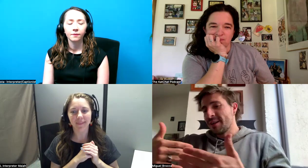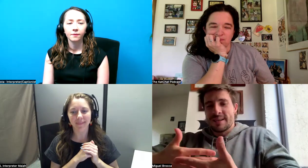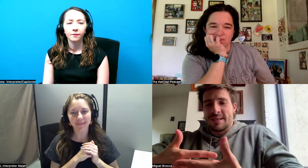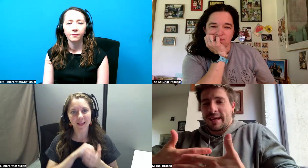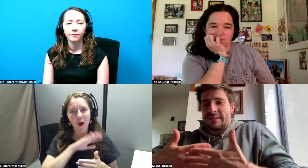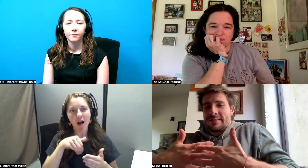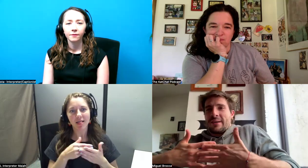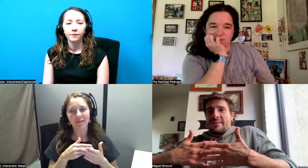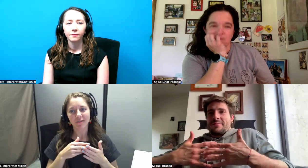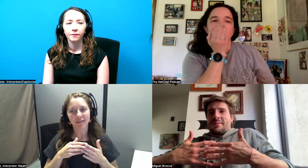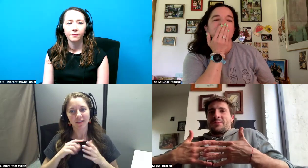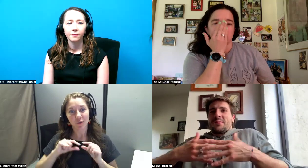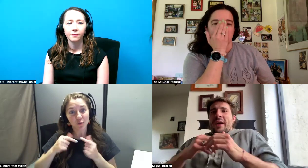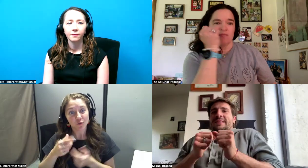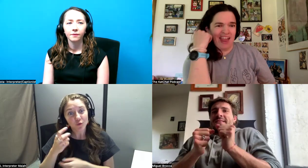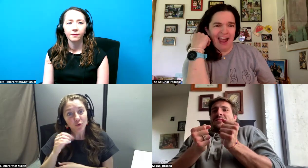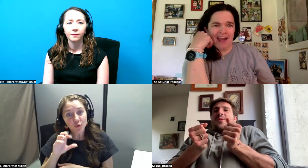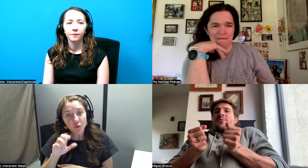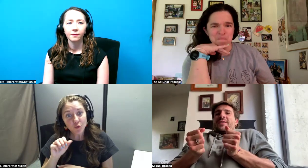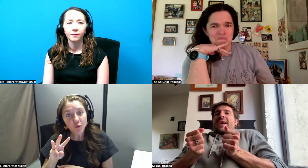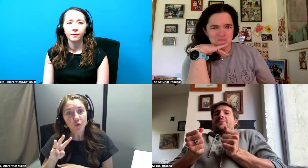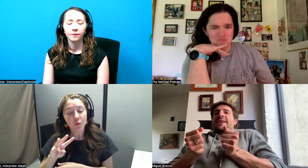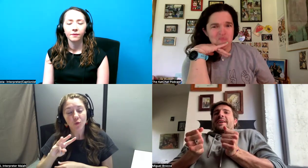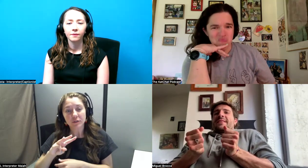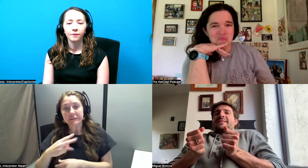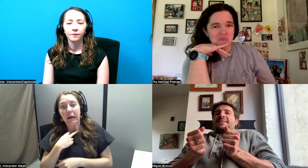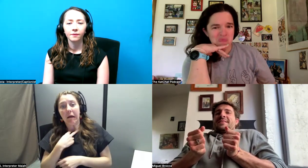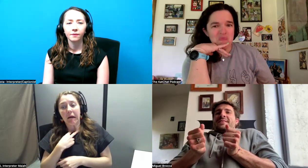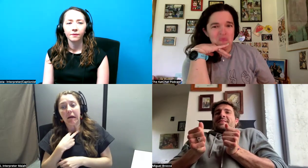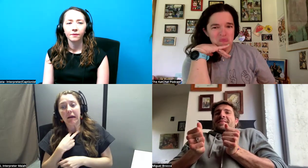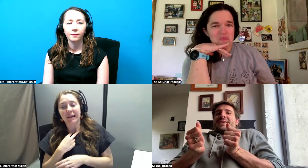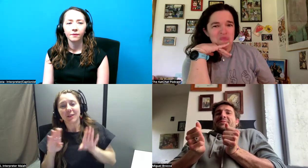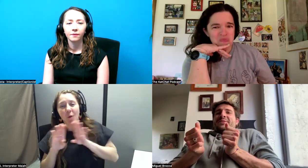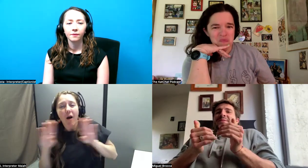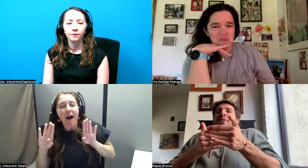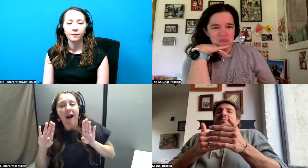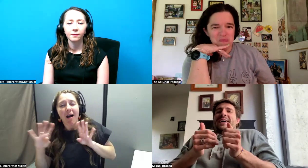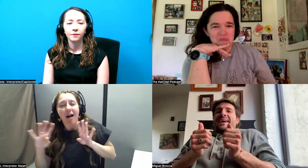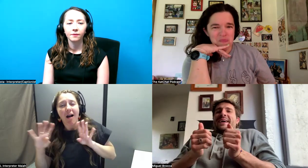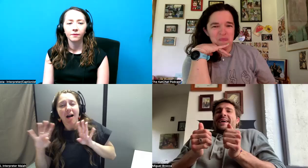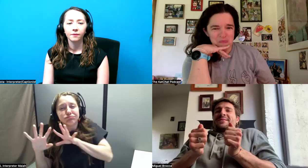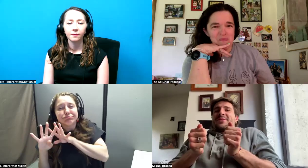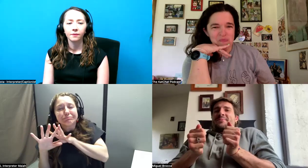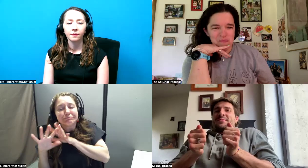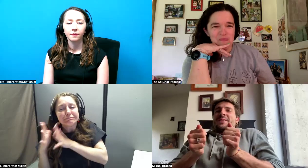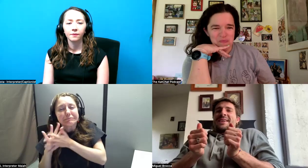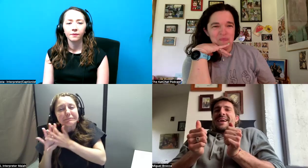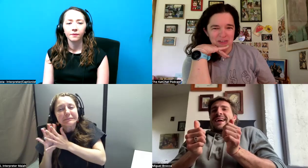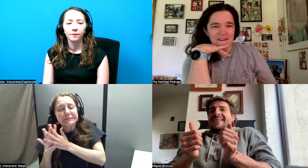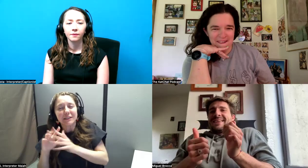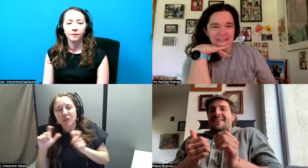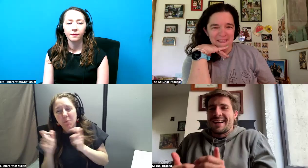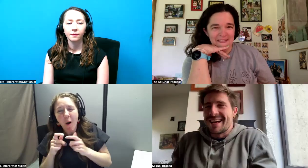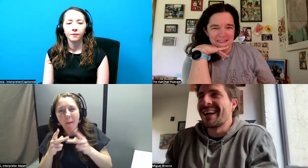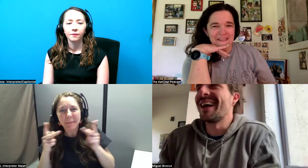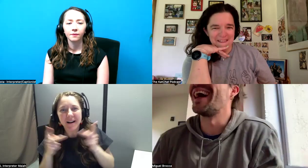were like stuck with their backs against the Yeah. wall with the camera like this, like a very small place for them to be at,